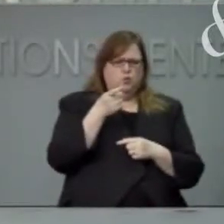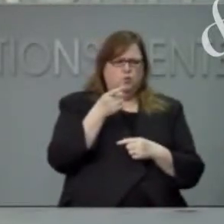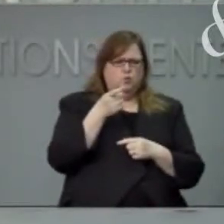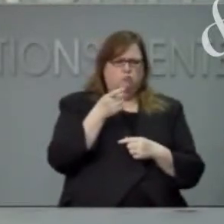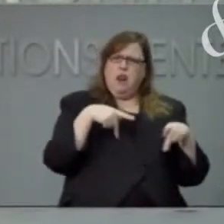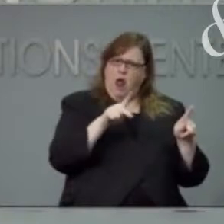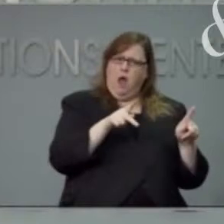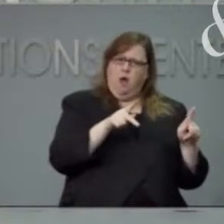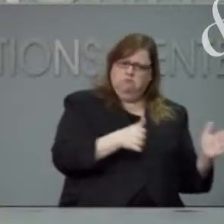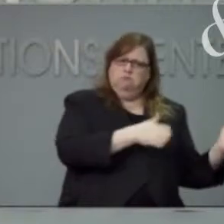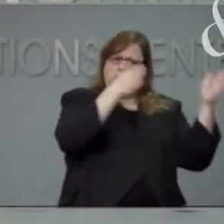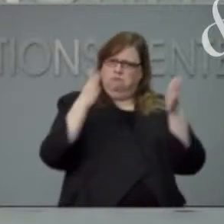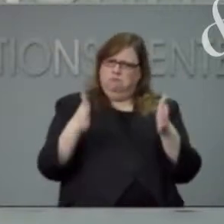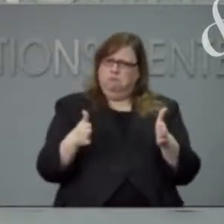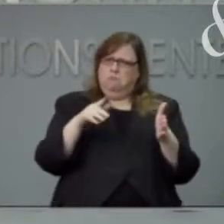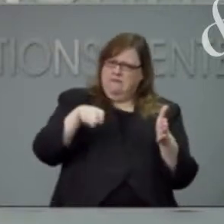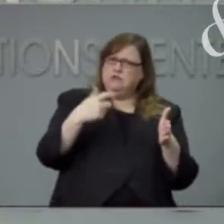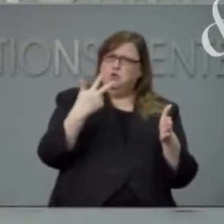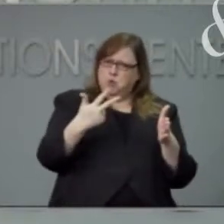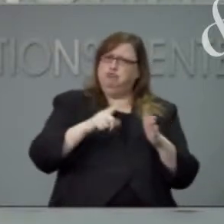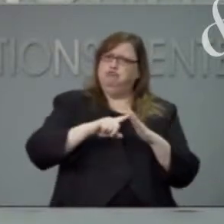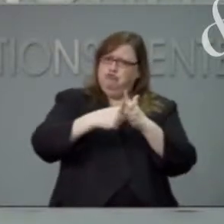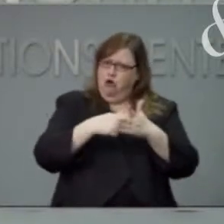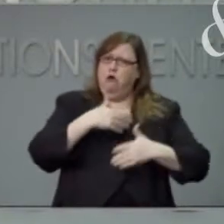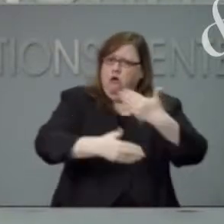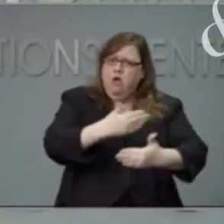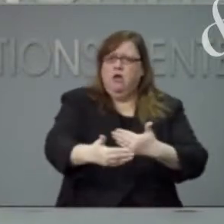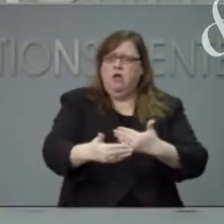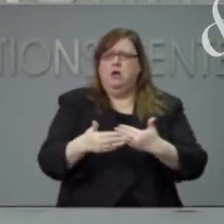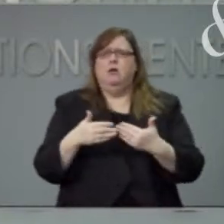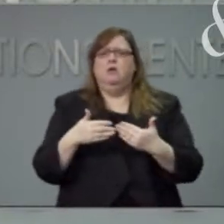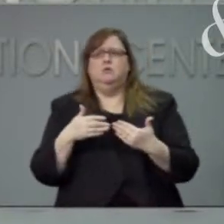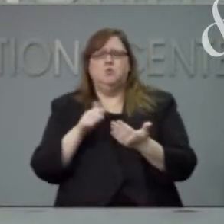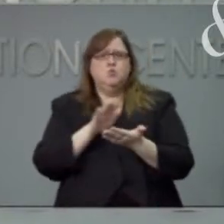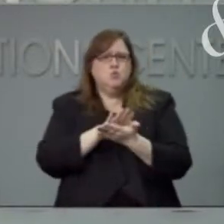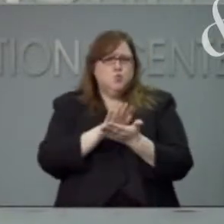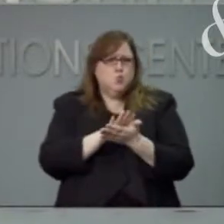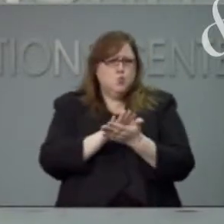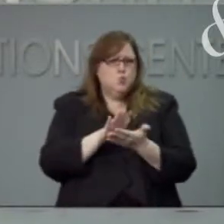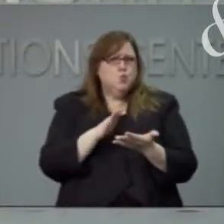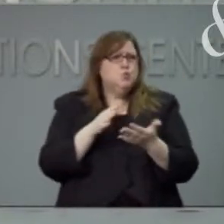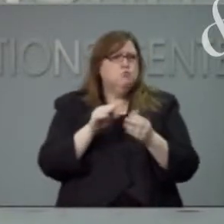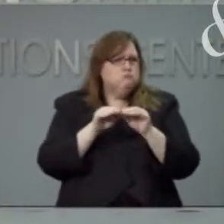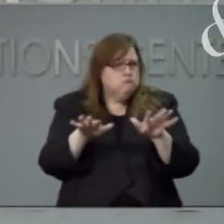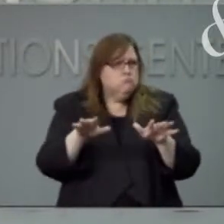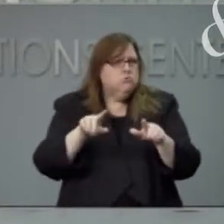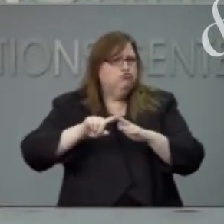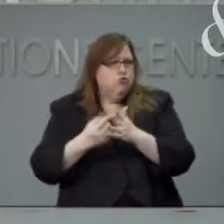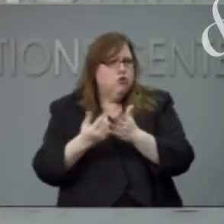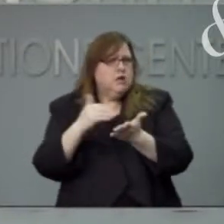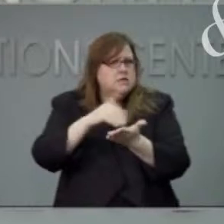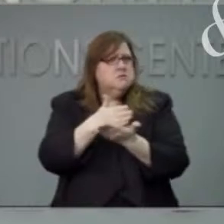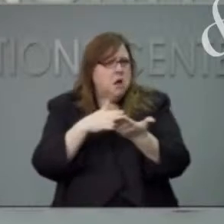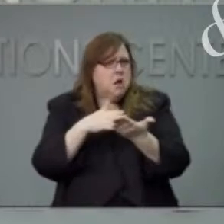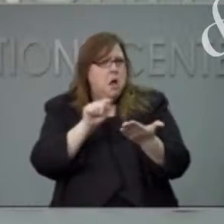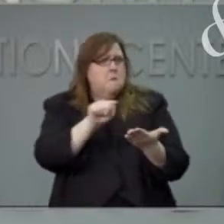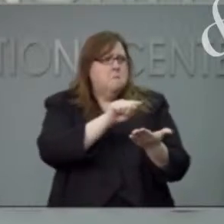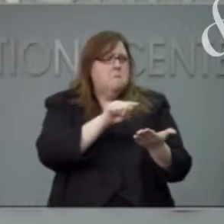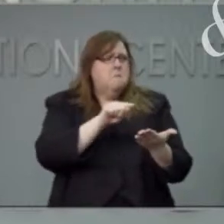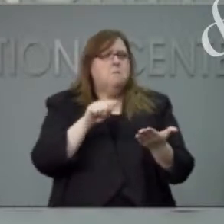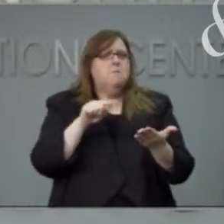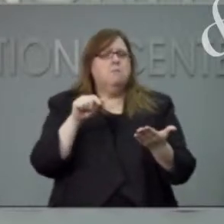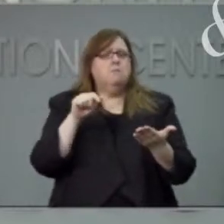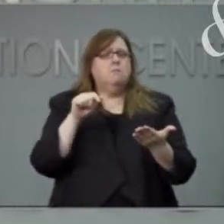school restrictions and plans changes? And then also the reaction from the bars under phase 3, they said it's pointless. Why can't